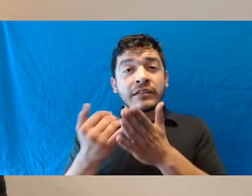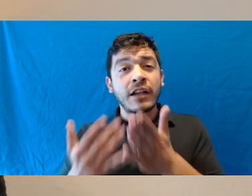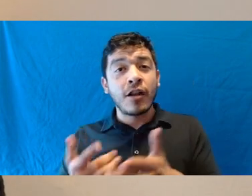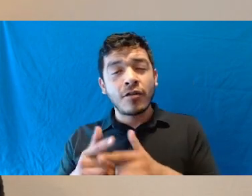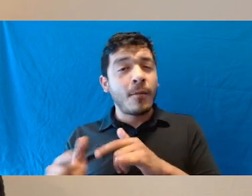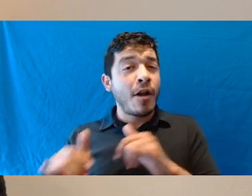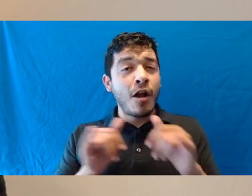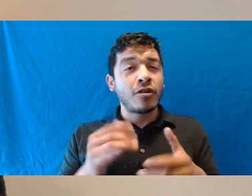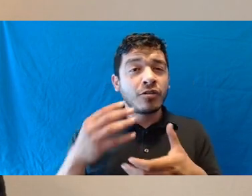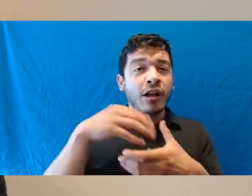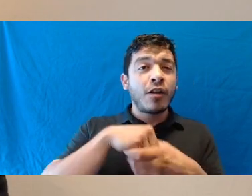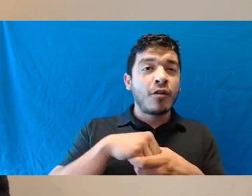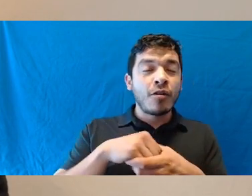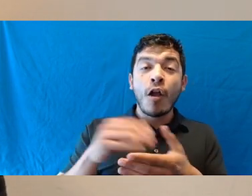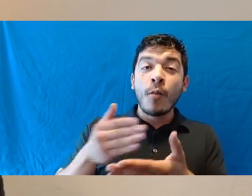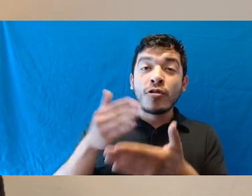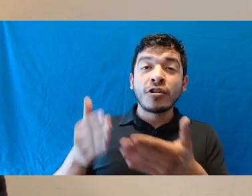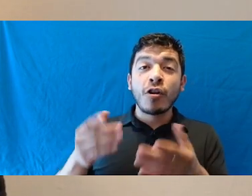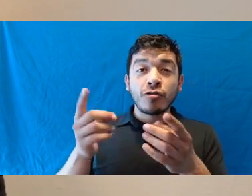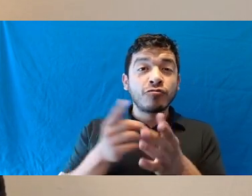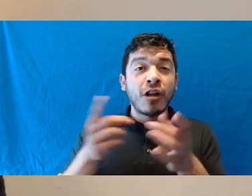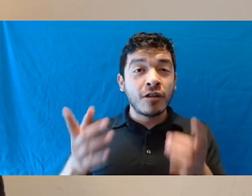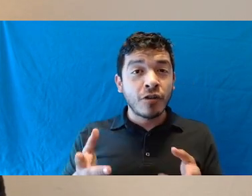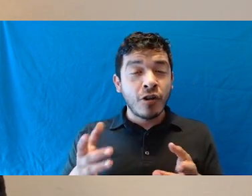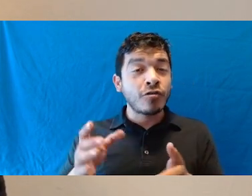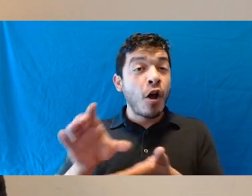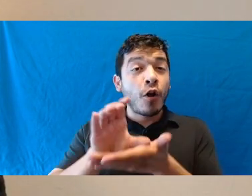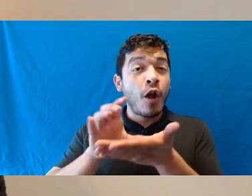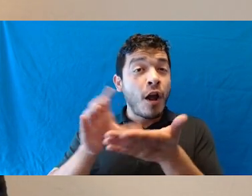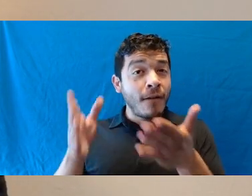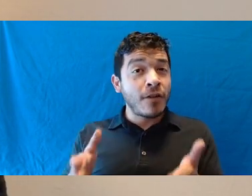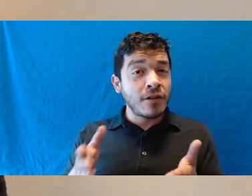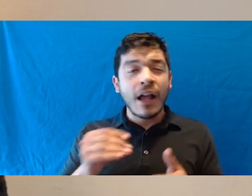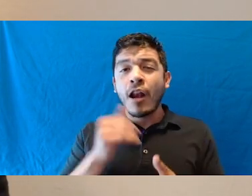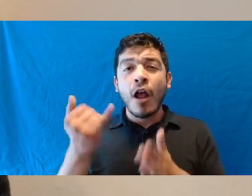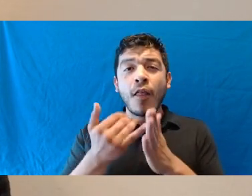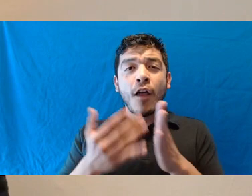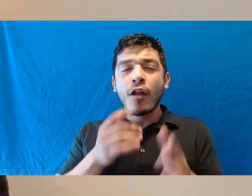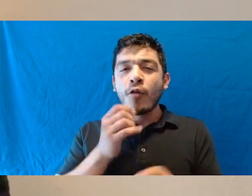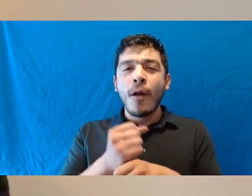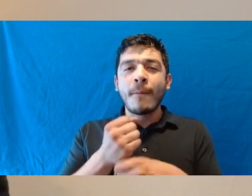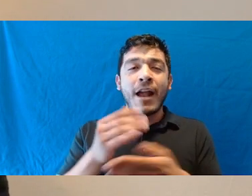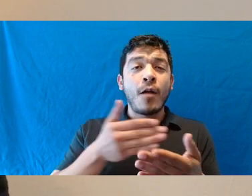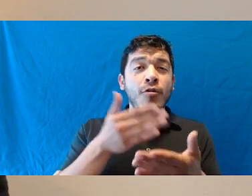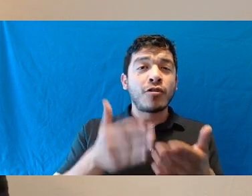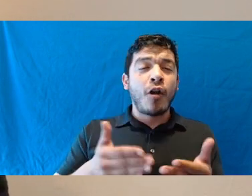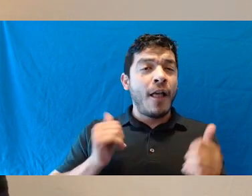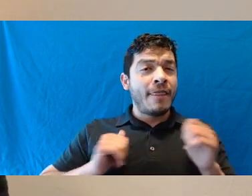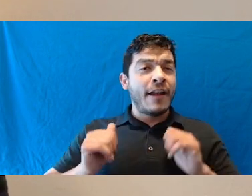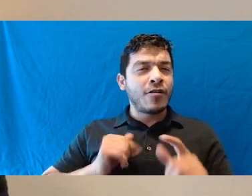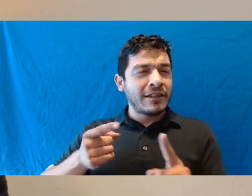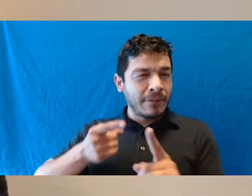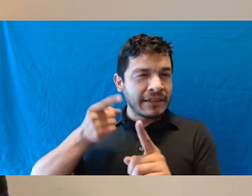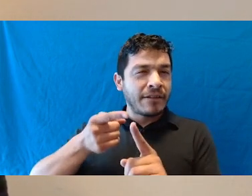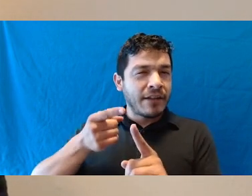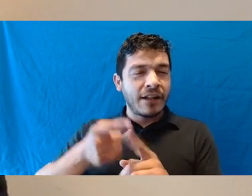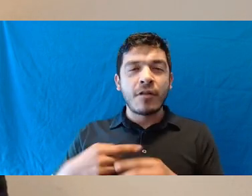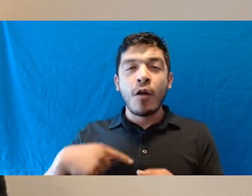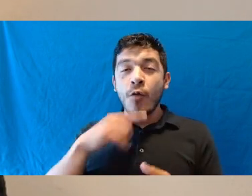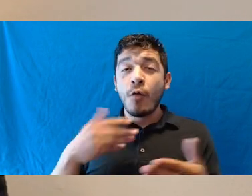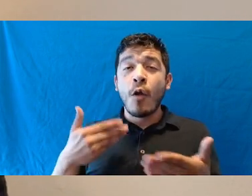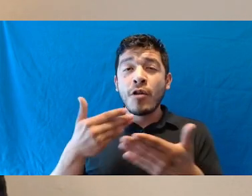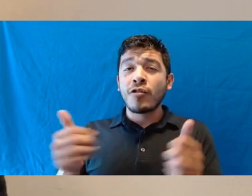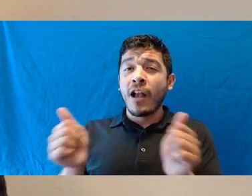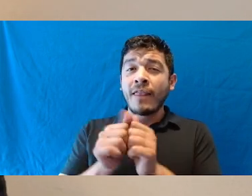musical directors, choreographers, and the other artists who make musical theater specifically. We'll bring together Latinx theater makers and